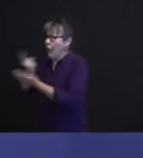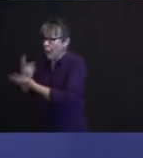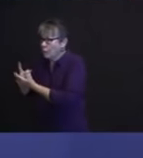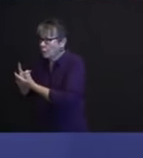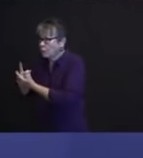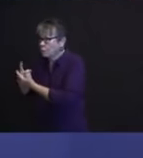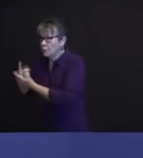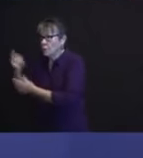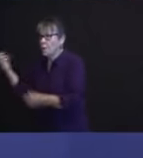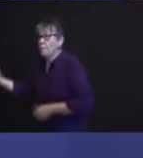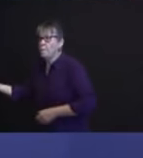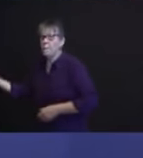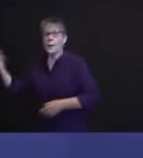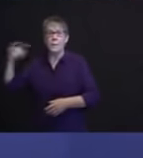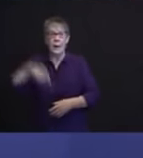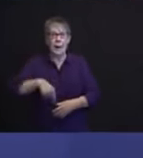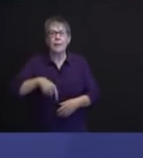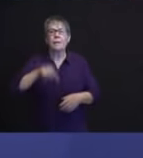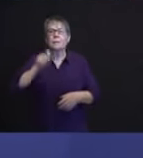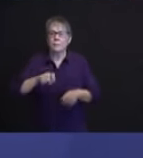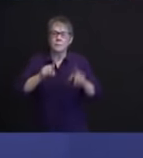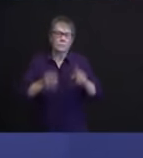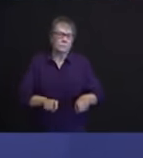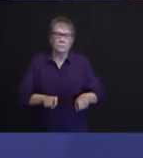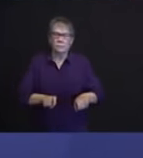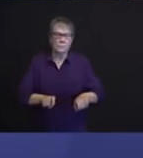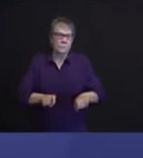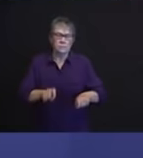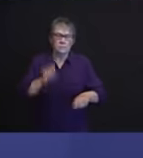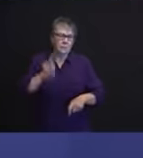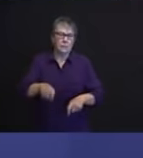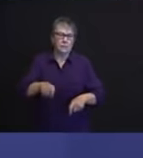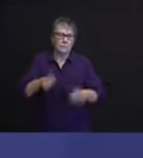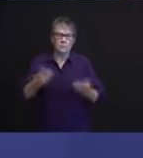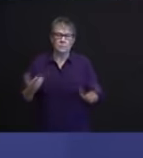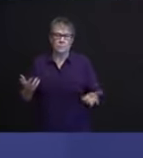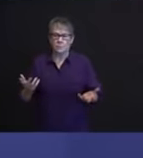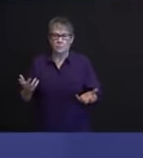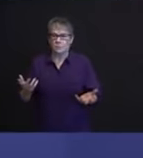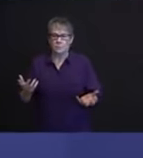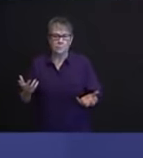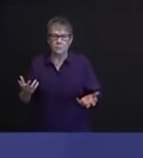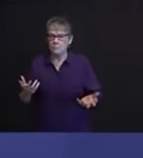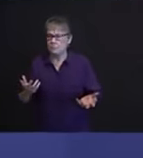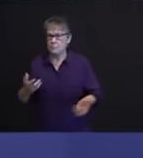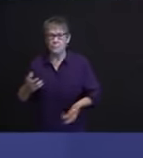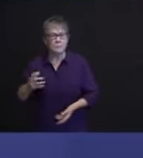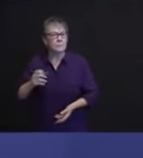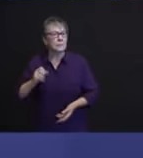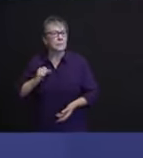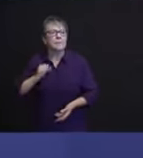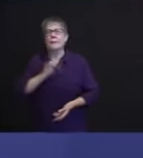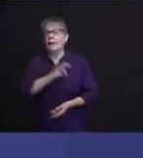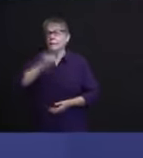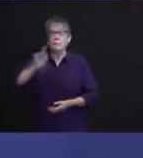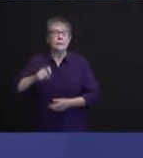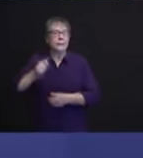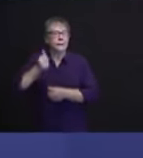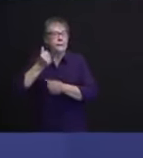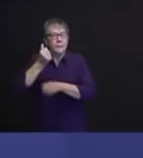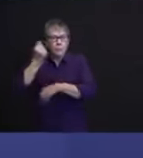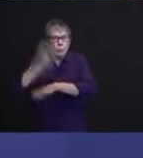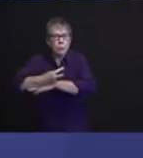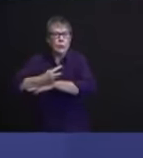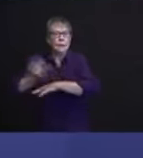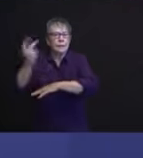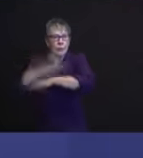more consecutive days are to be tested every other day using Binax Now tests. Other staff are to be tested every other day or 48